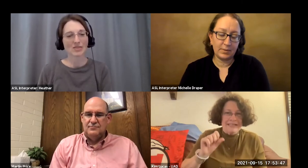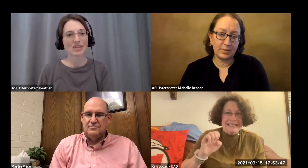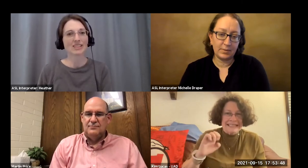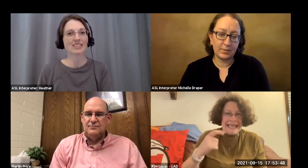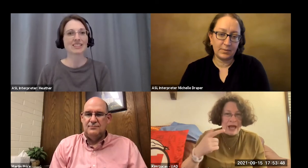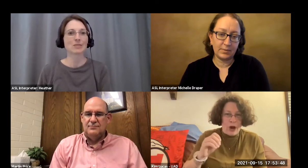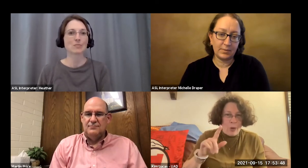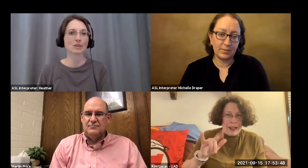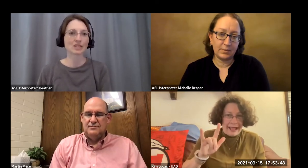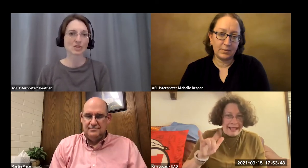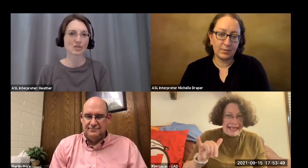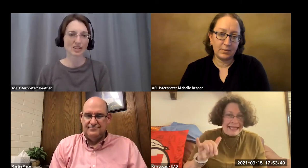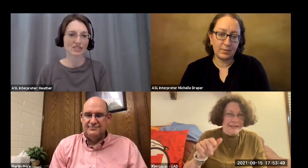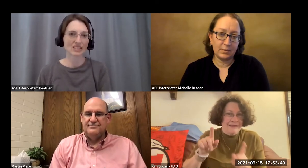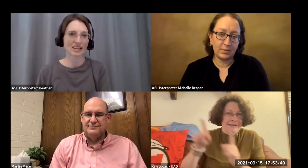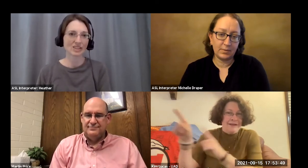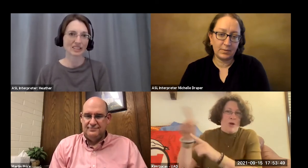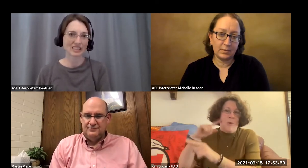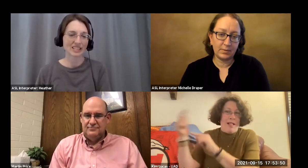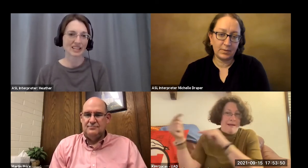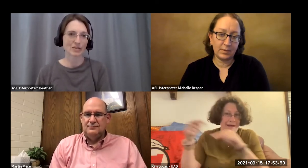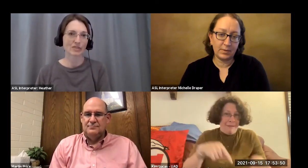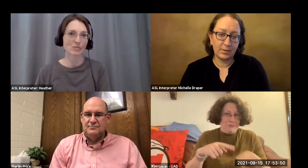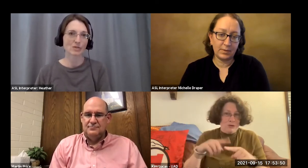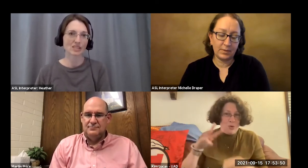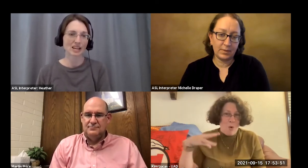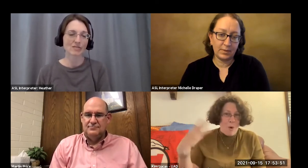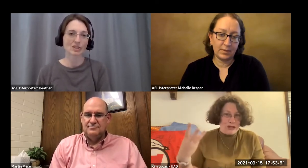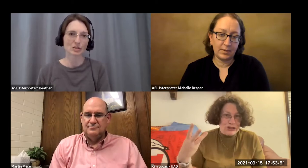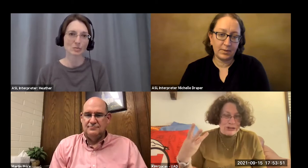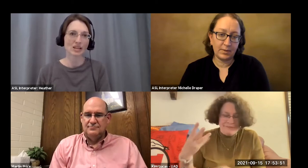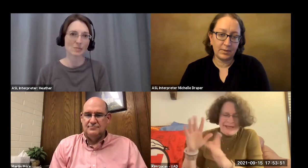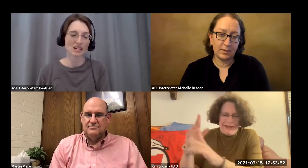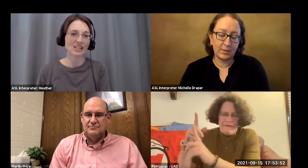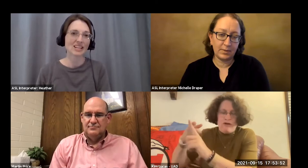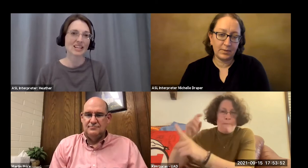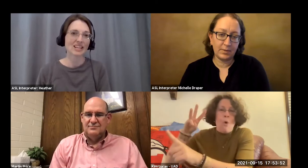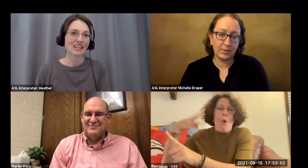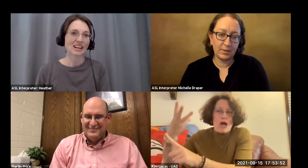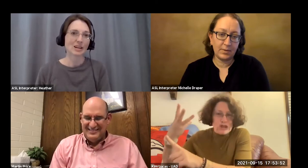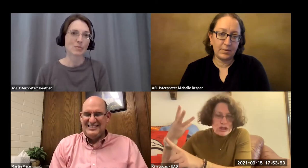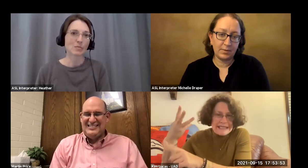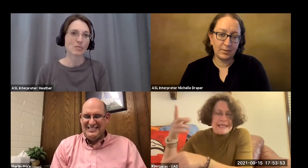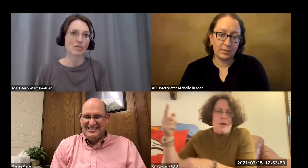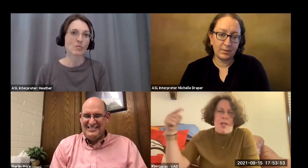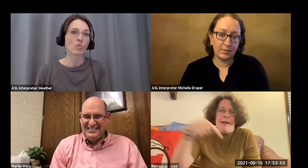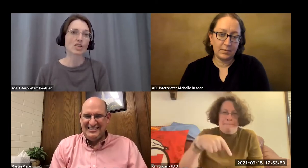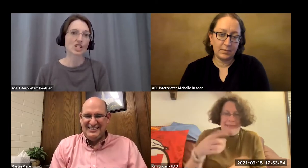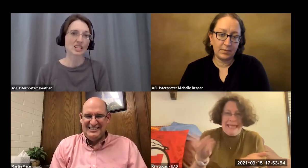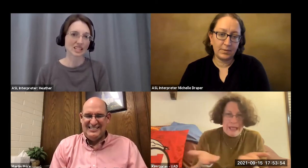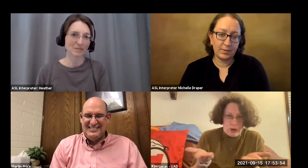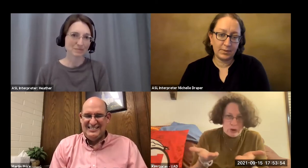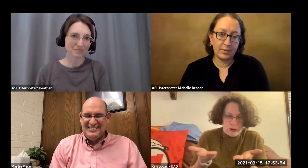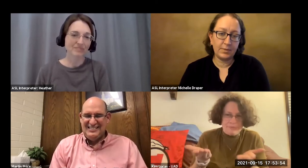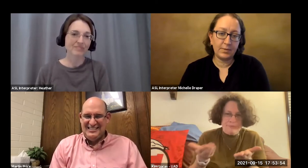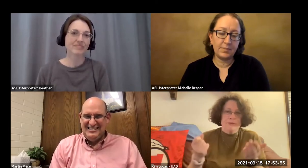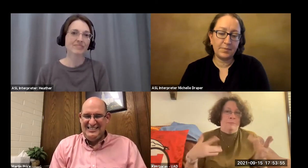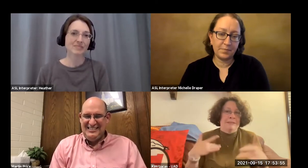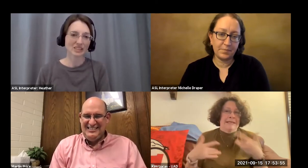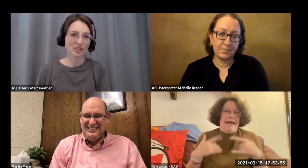our own and a previous director of Sago Lilly Center for the Abused Deaf, and she'll be coming from